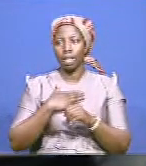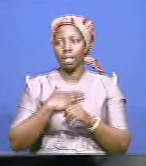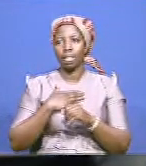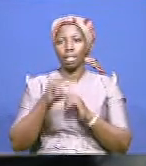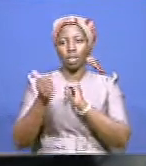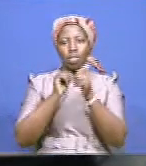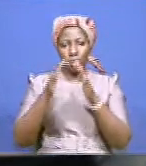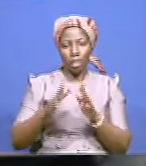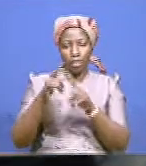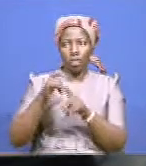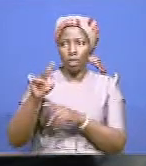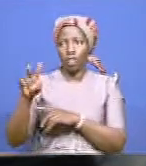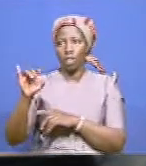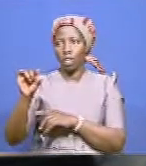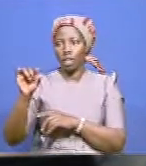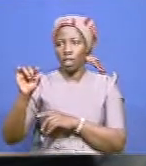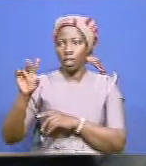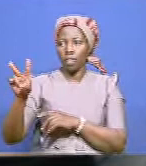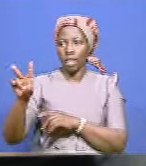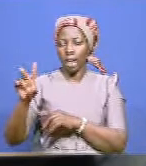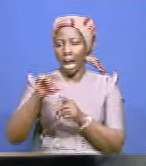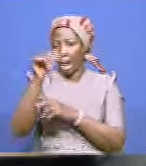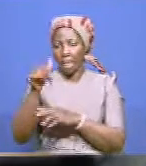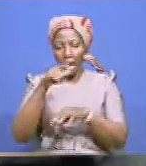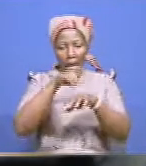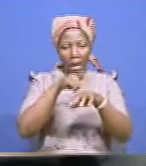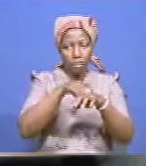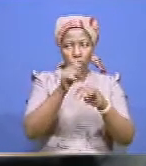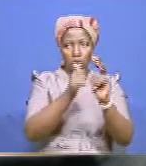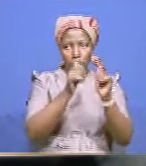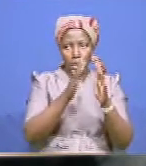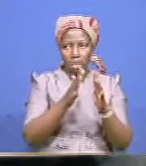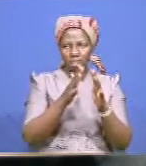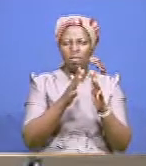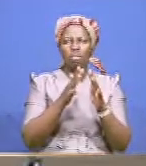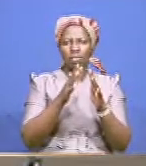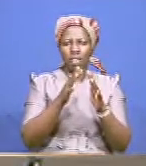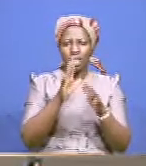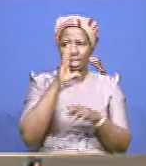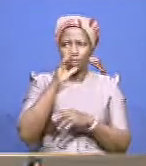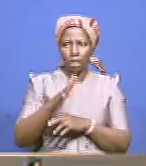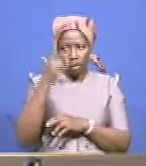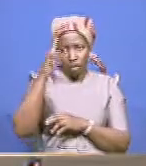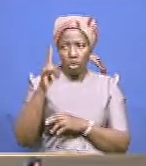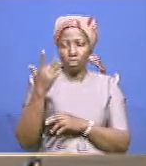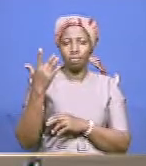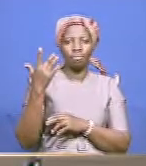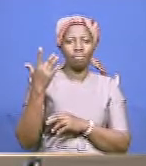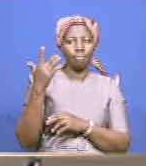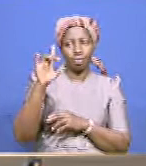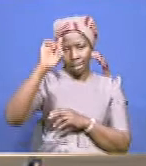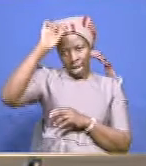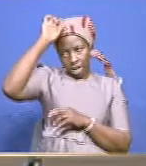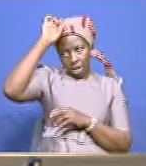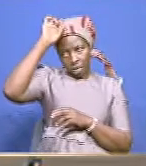Hasna Mudezi, mm-hmm, and my competitor, the Speaker for Nyandarua, okay, Wahome Degwa, uh-huh, deputized by the Machakos